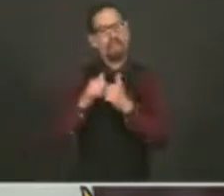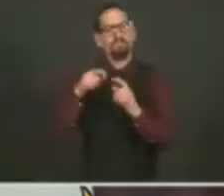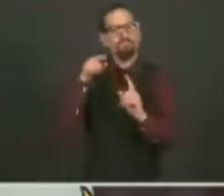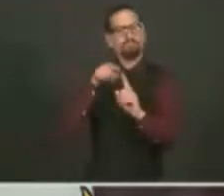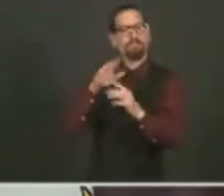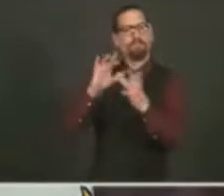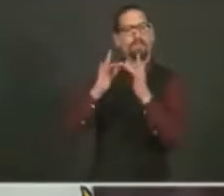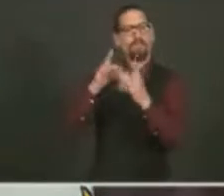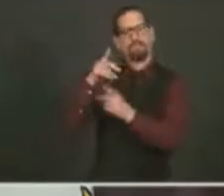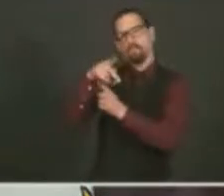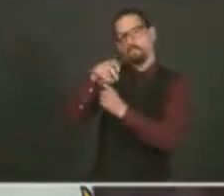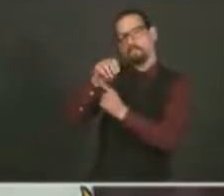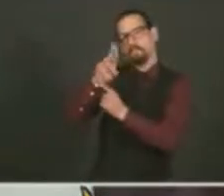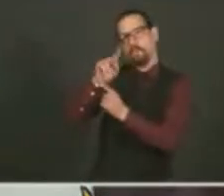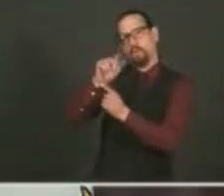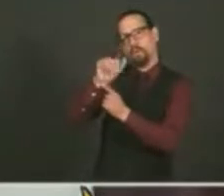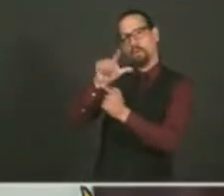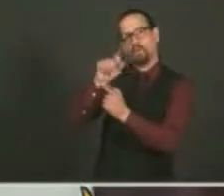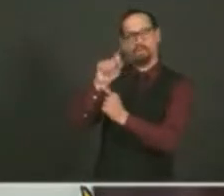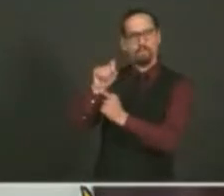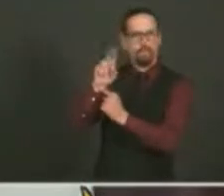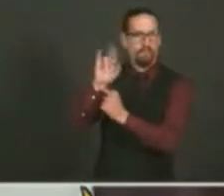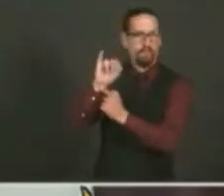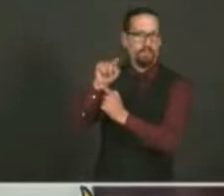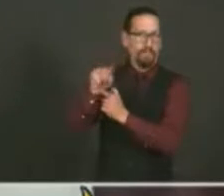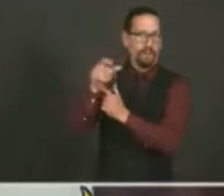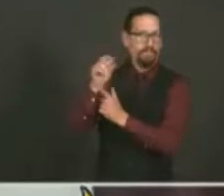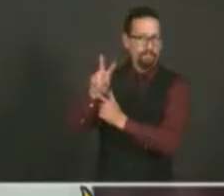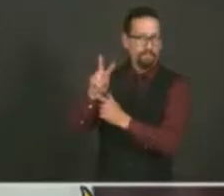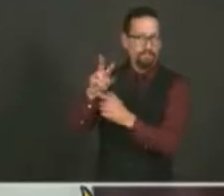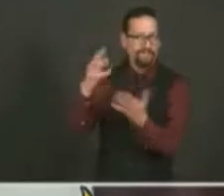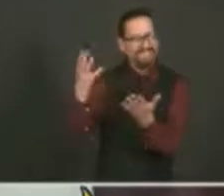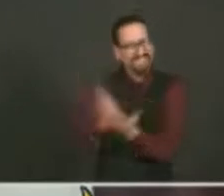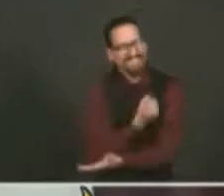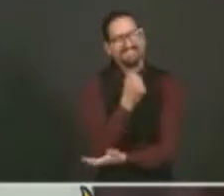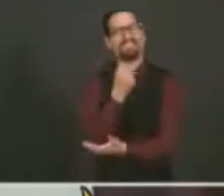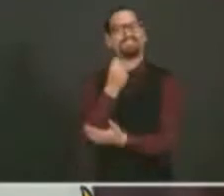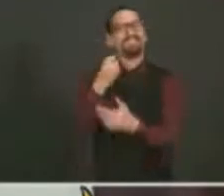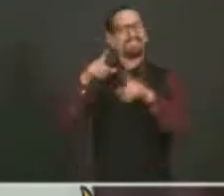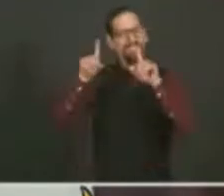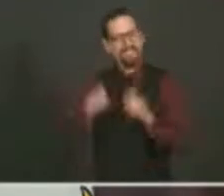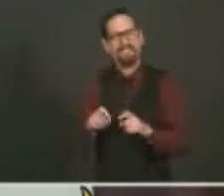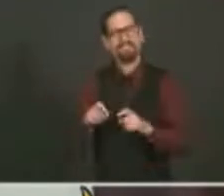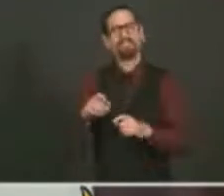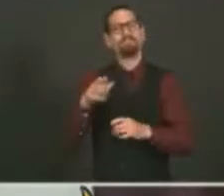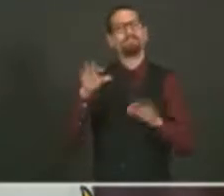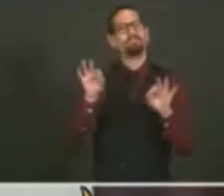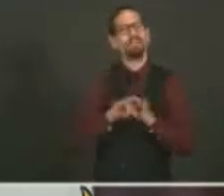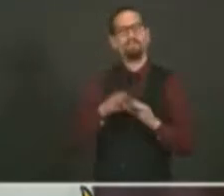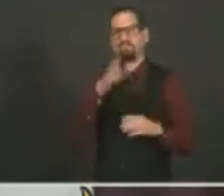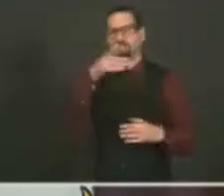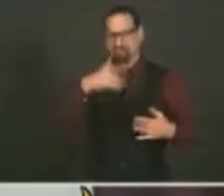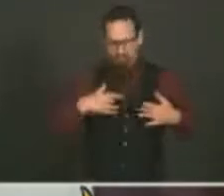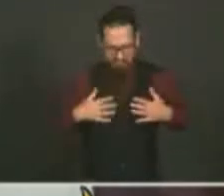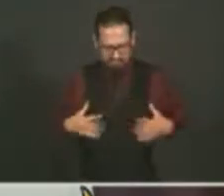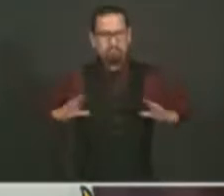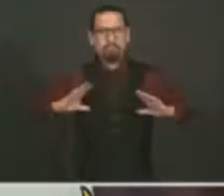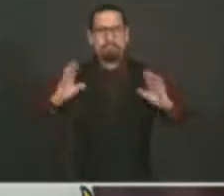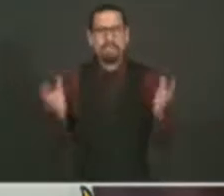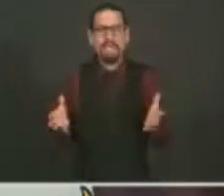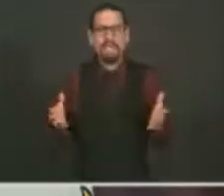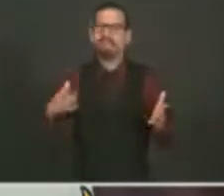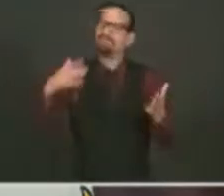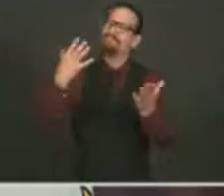wearing masks, please go get tested, even if you feel fine. So that's my message for you